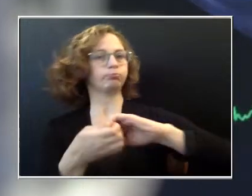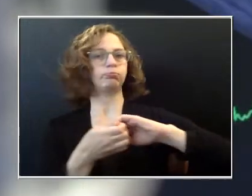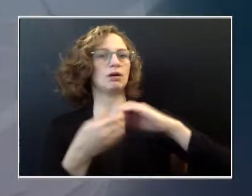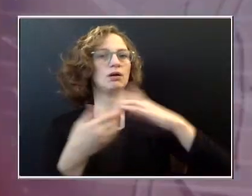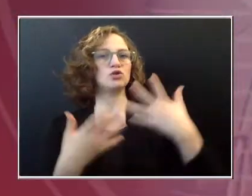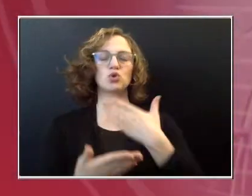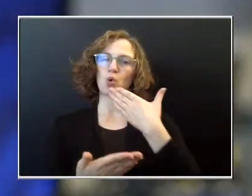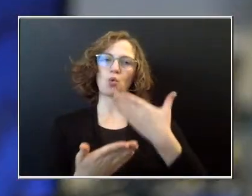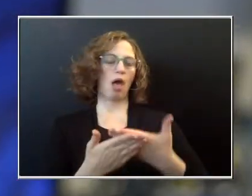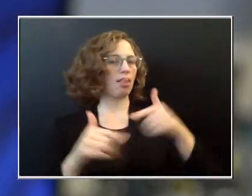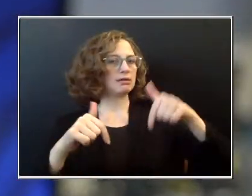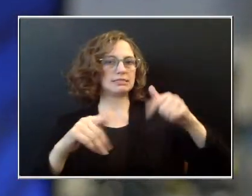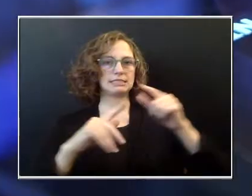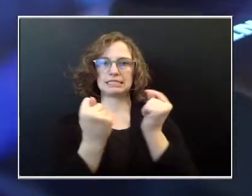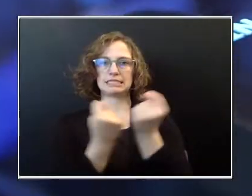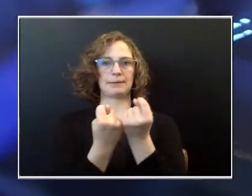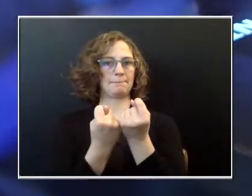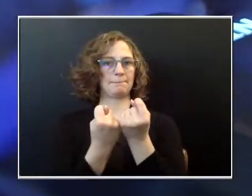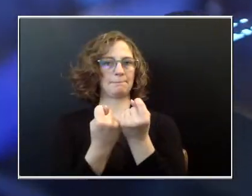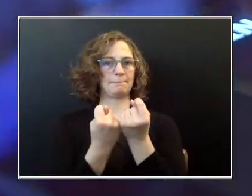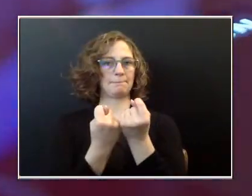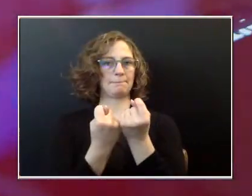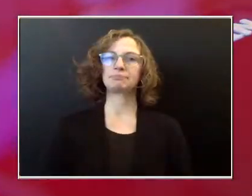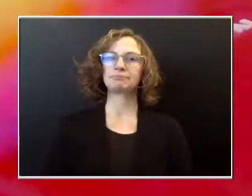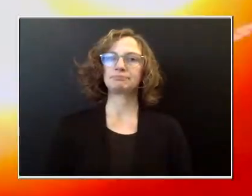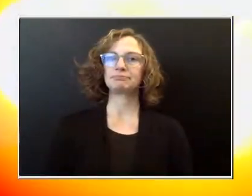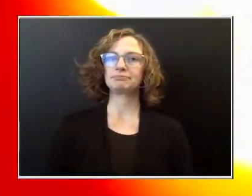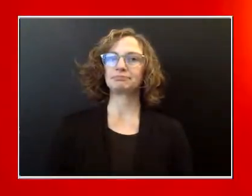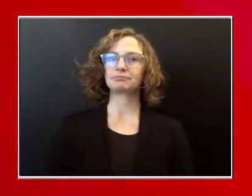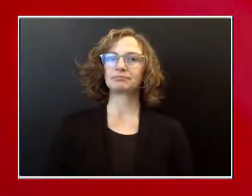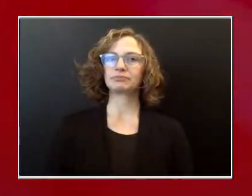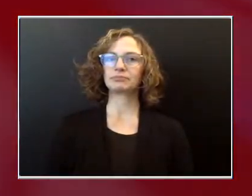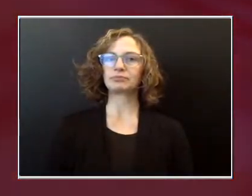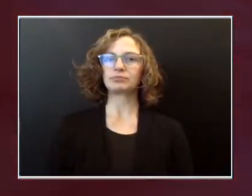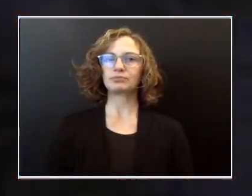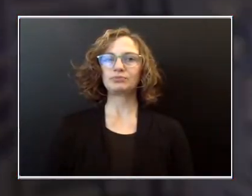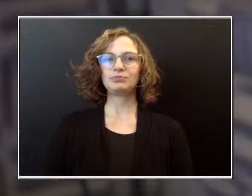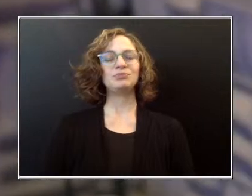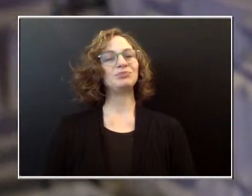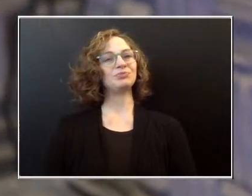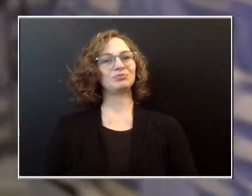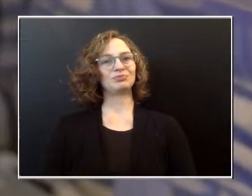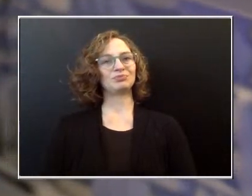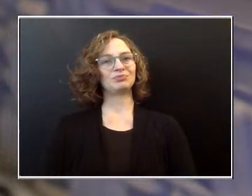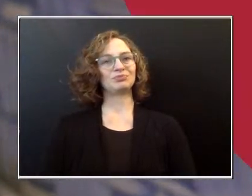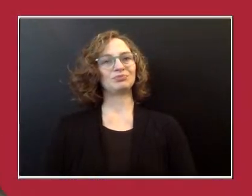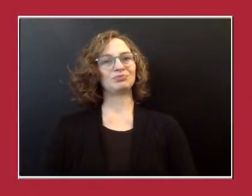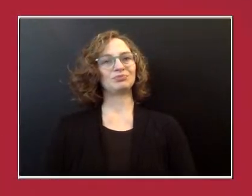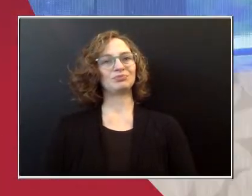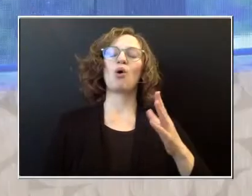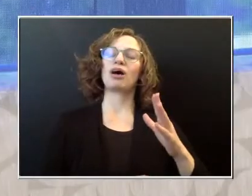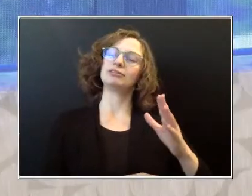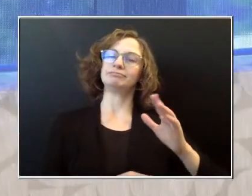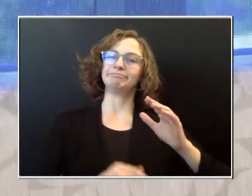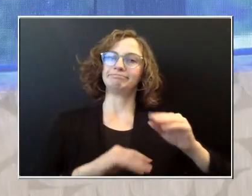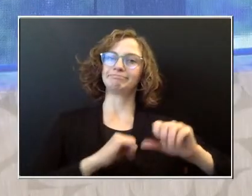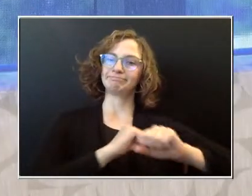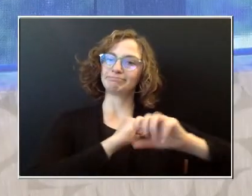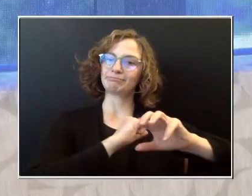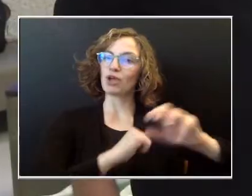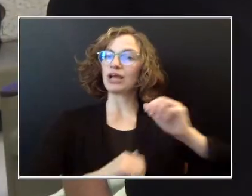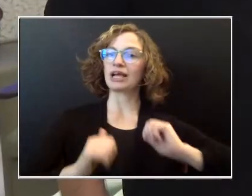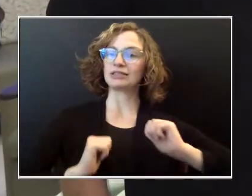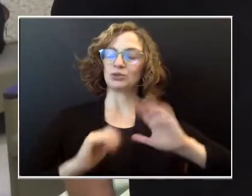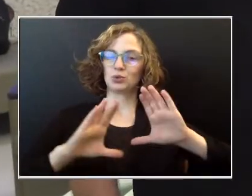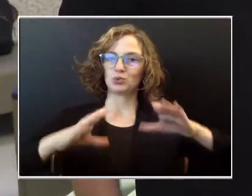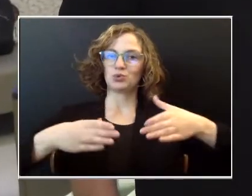just unreal. Stand by to set up show. And the Dolph C. Simons Jr. Family Broadcast Studio. Roll it. Always makes you feel like you're the